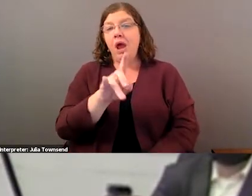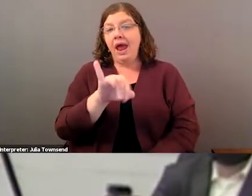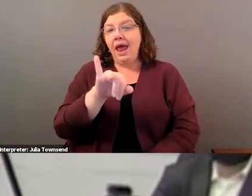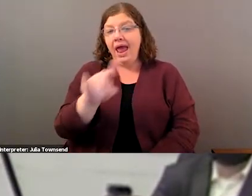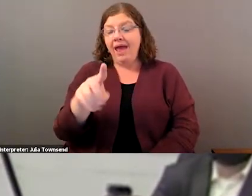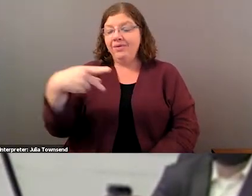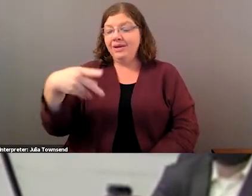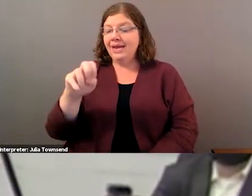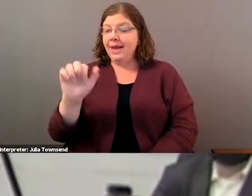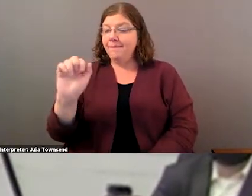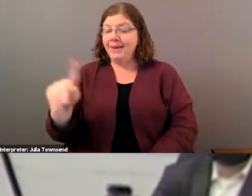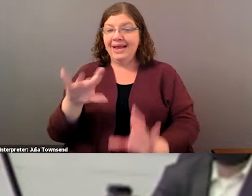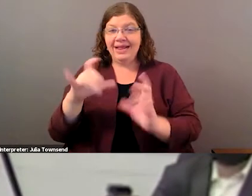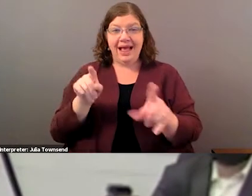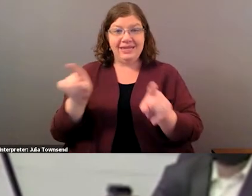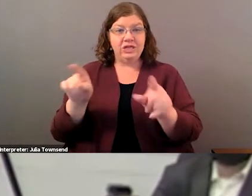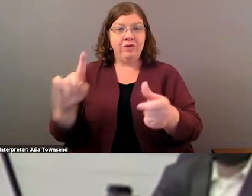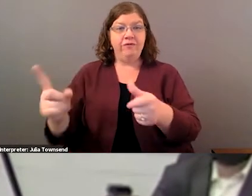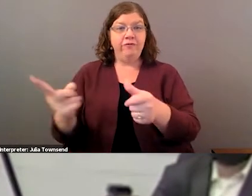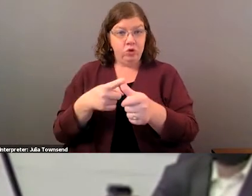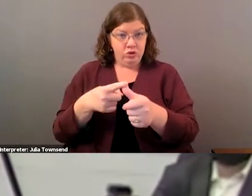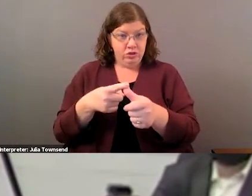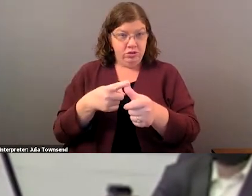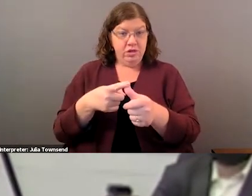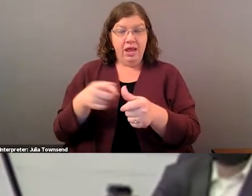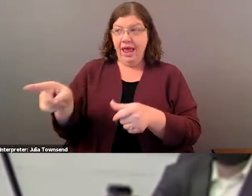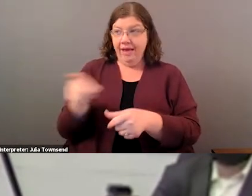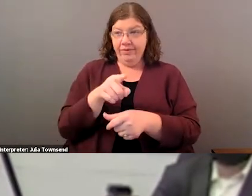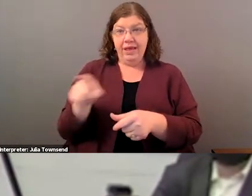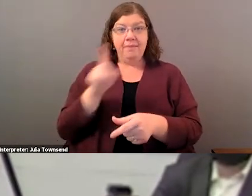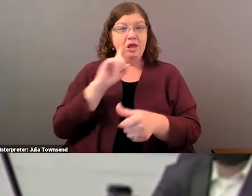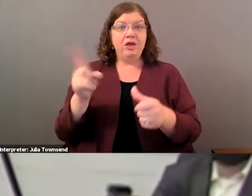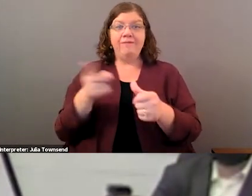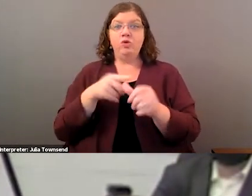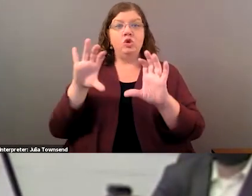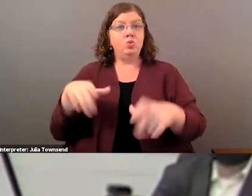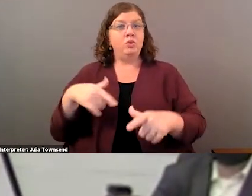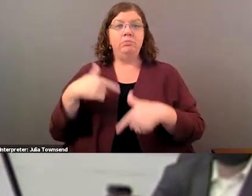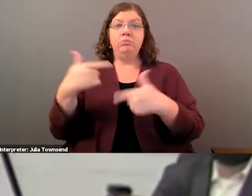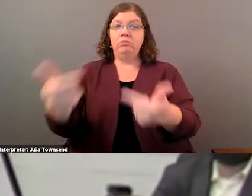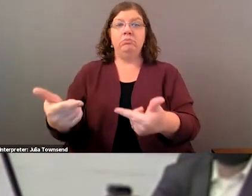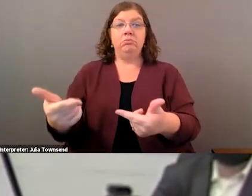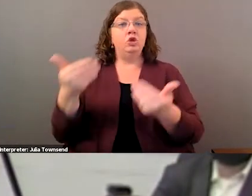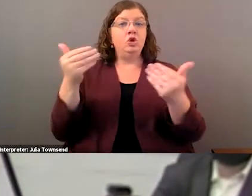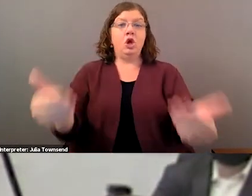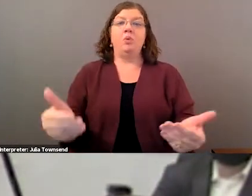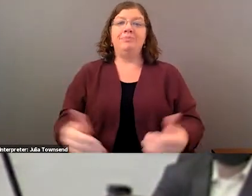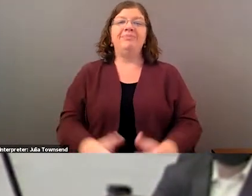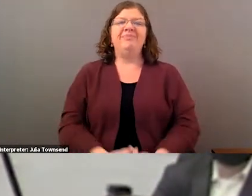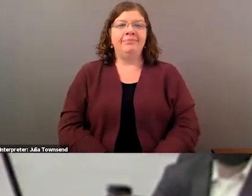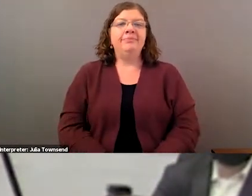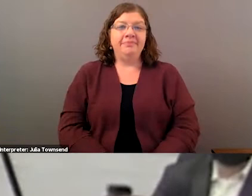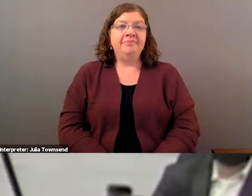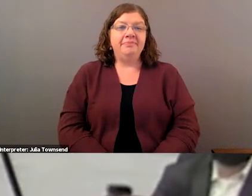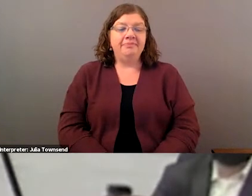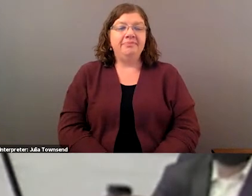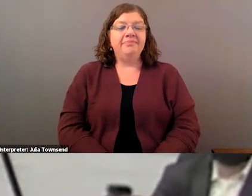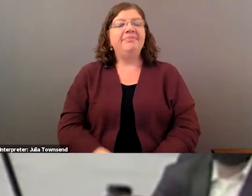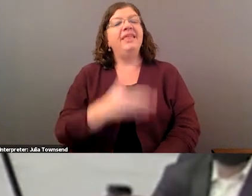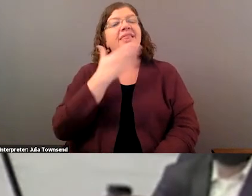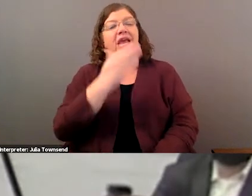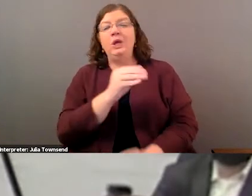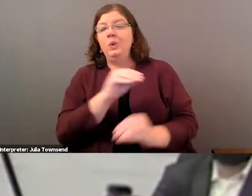first to have them be the first to go. Great, thank you. I have no other questions.